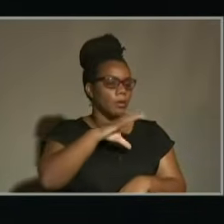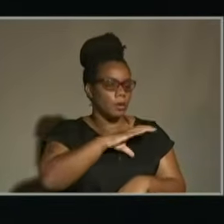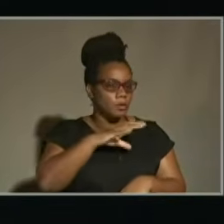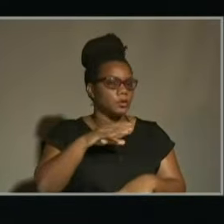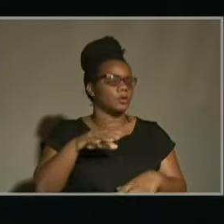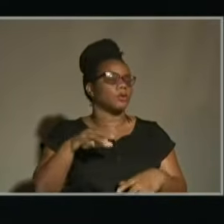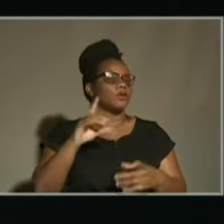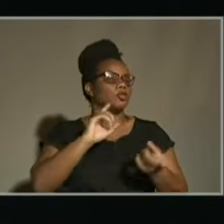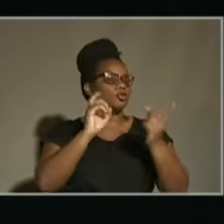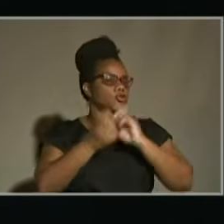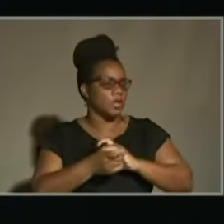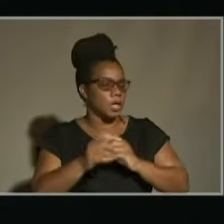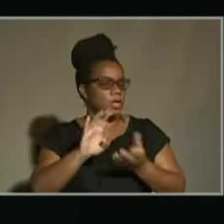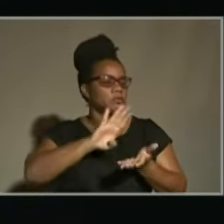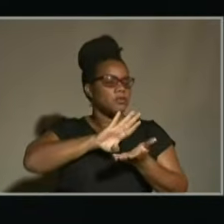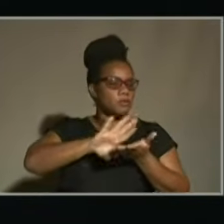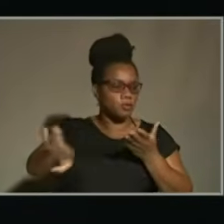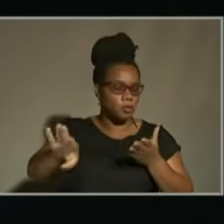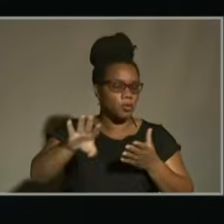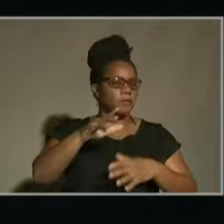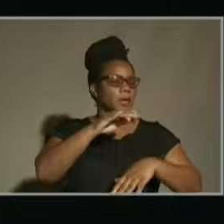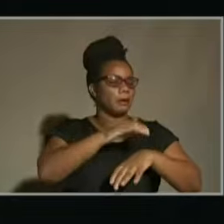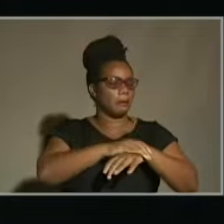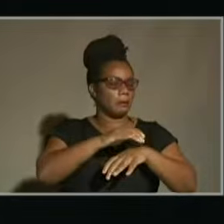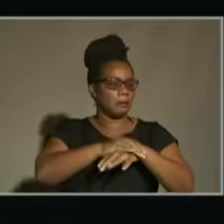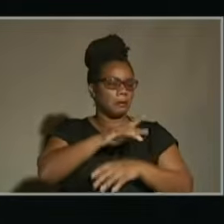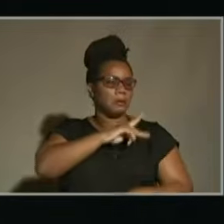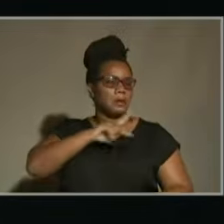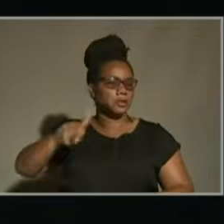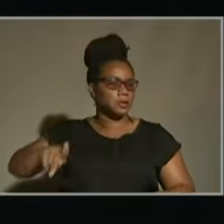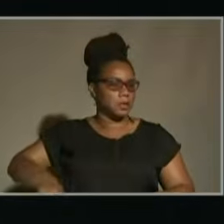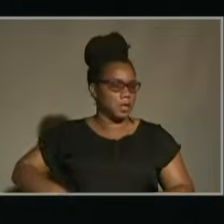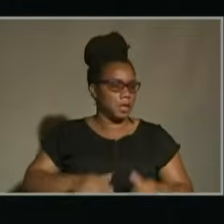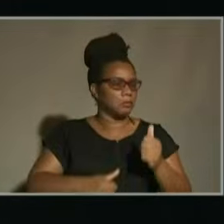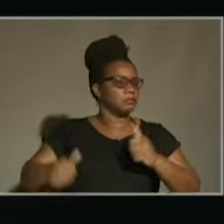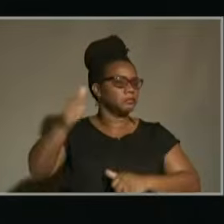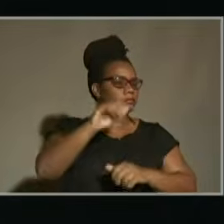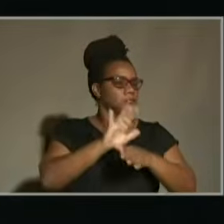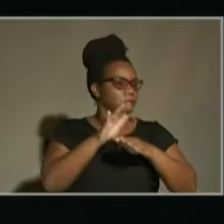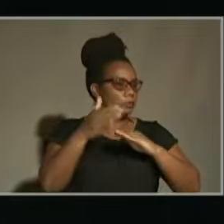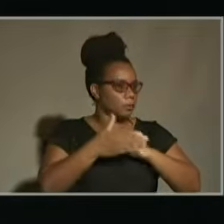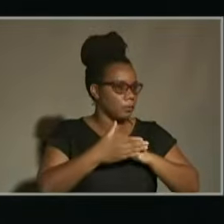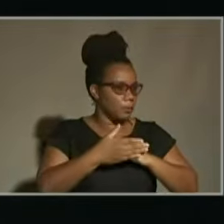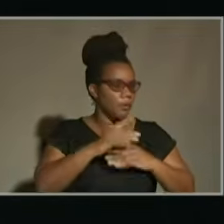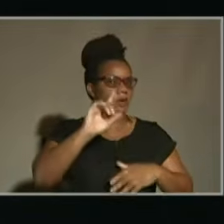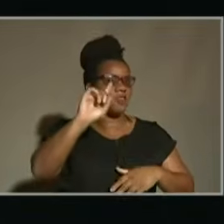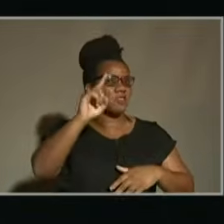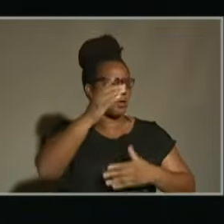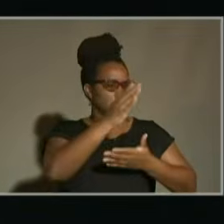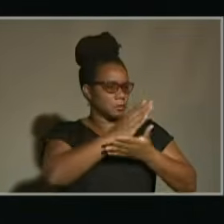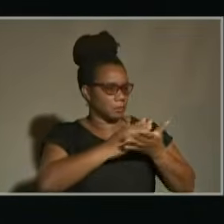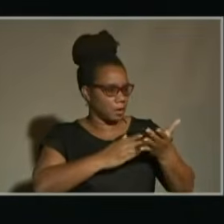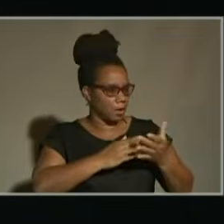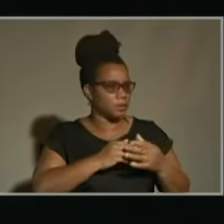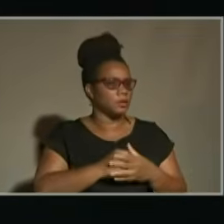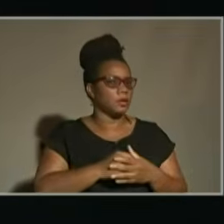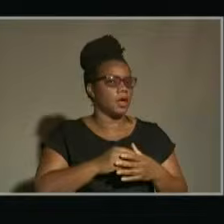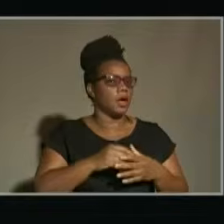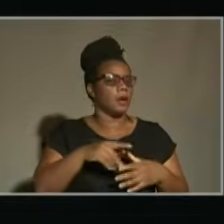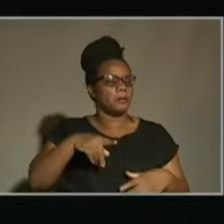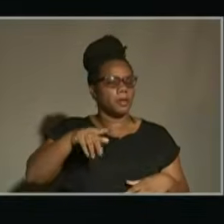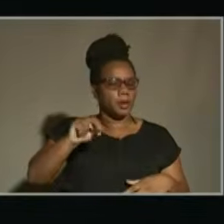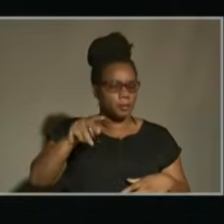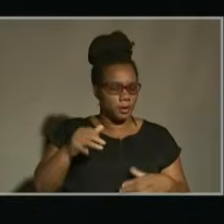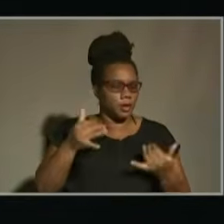have seen the removal of the British monarch from Jamaica's parliament and executive in phase 1, but not from our judiciary. Opposition or no